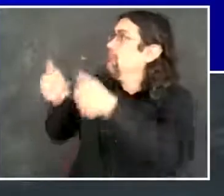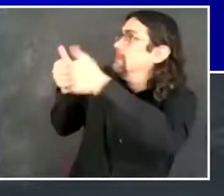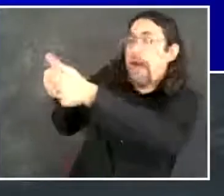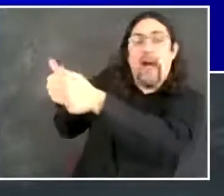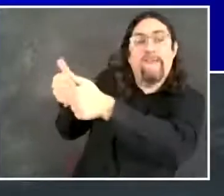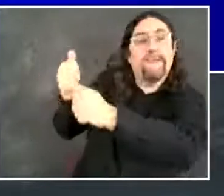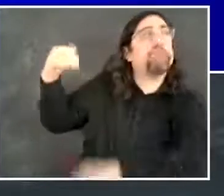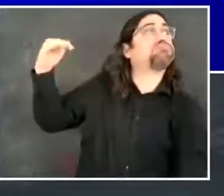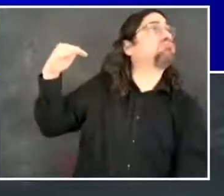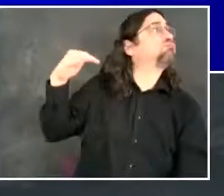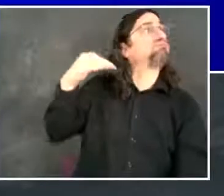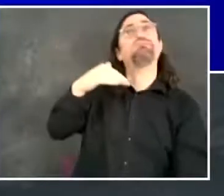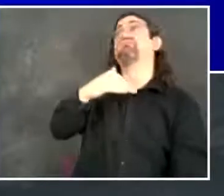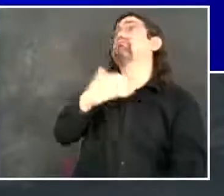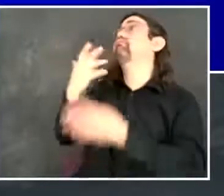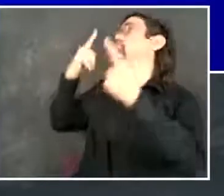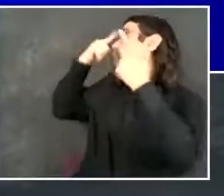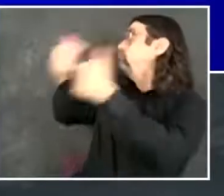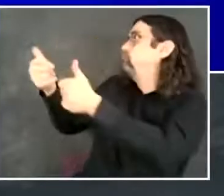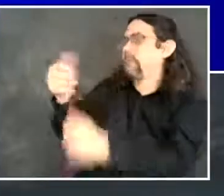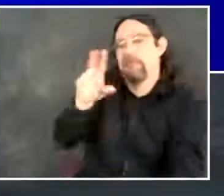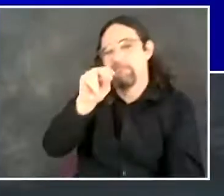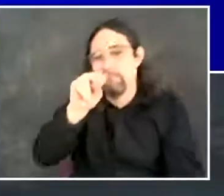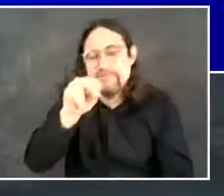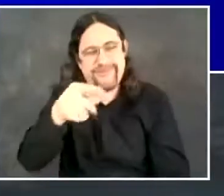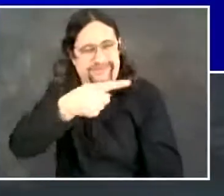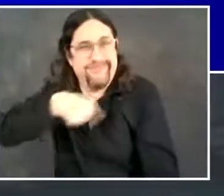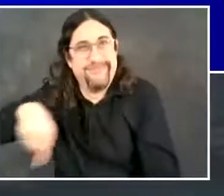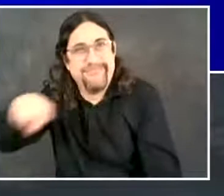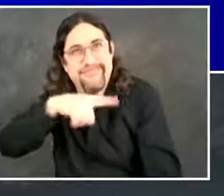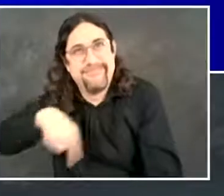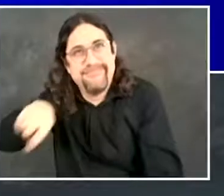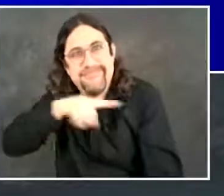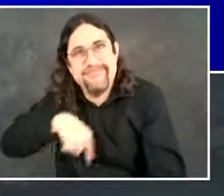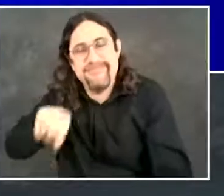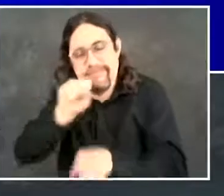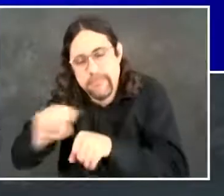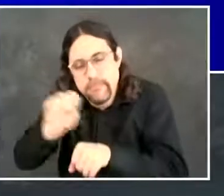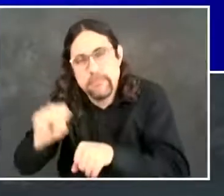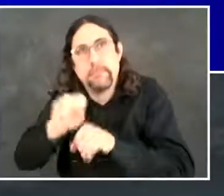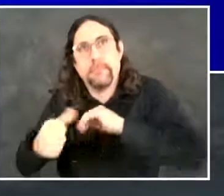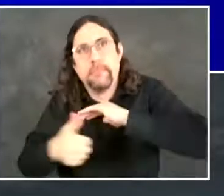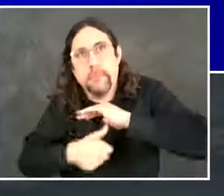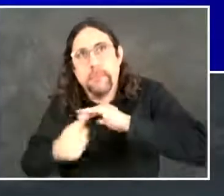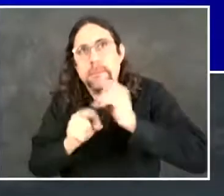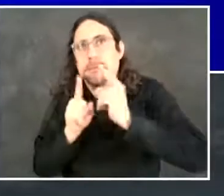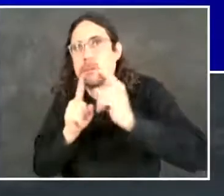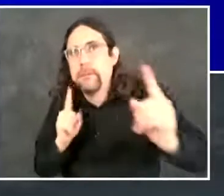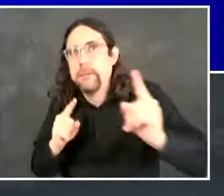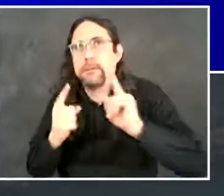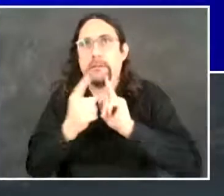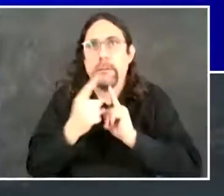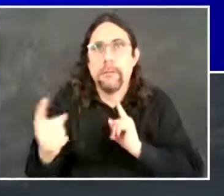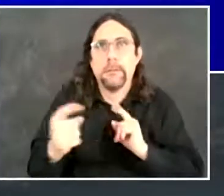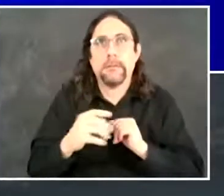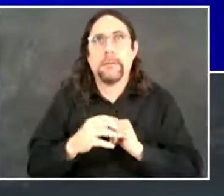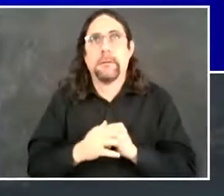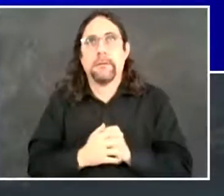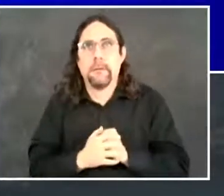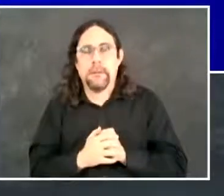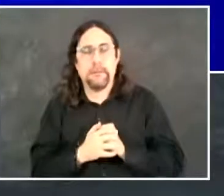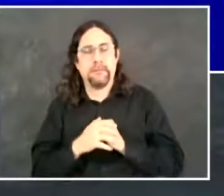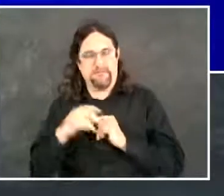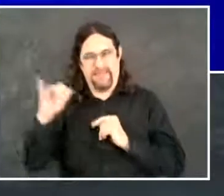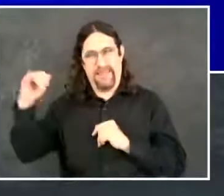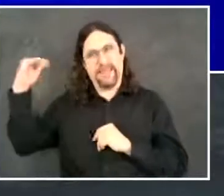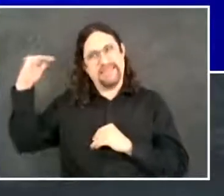every single one of those people potentially could be spreading the disease. For losing people every day in large